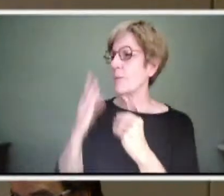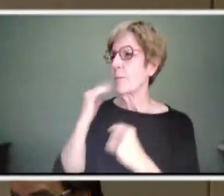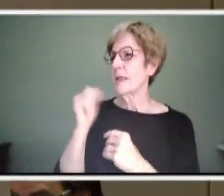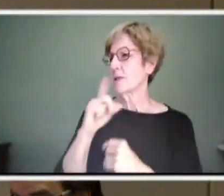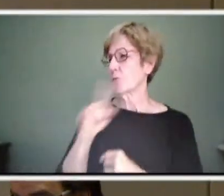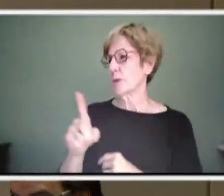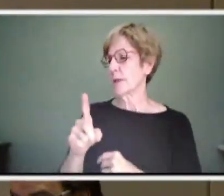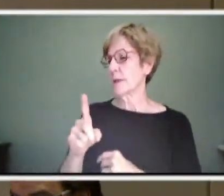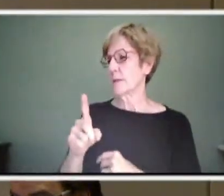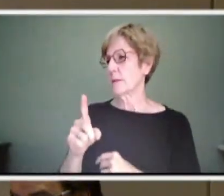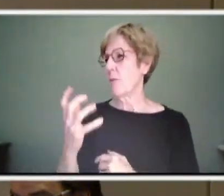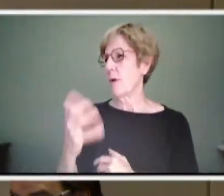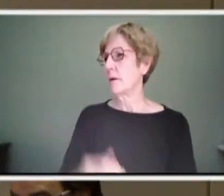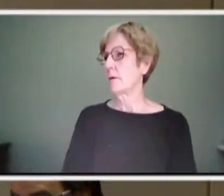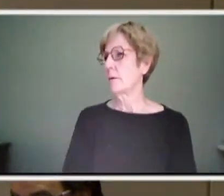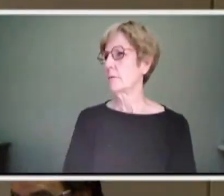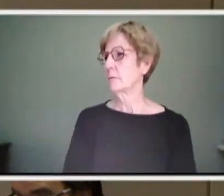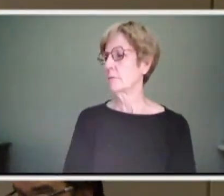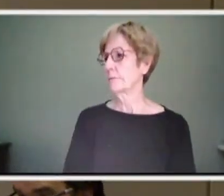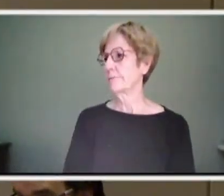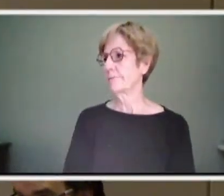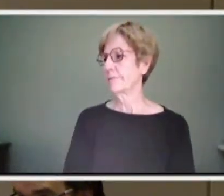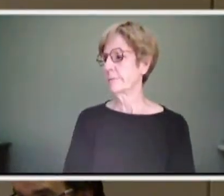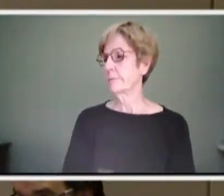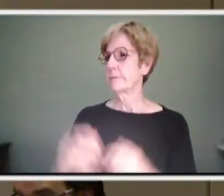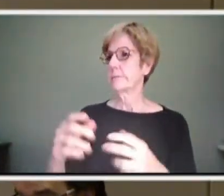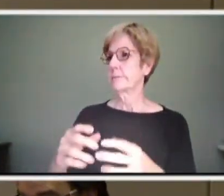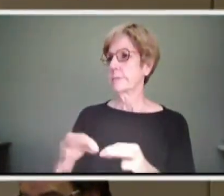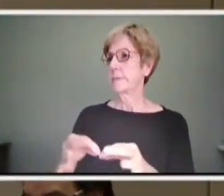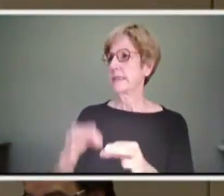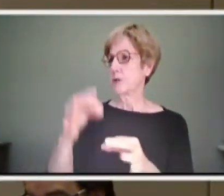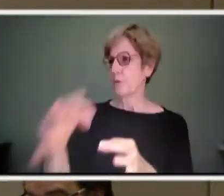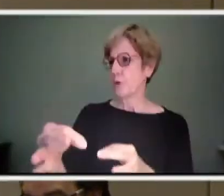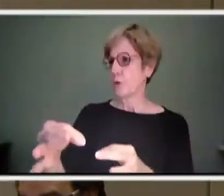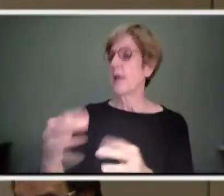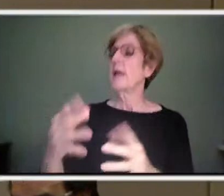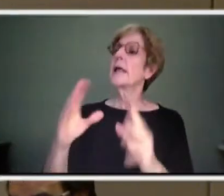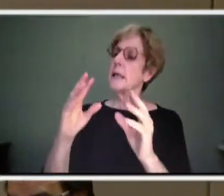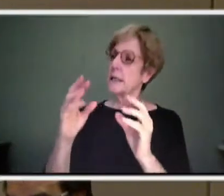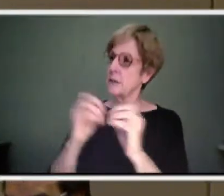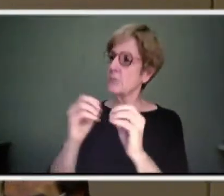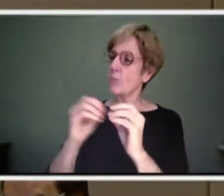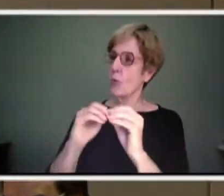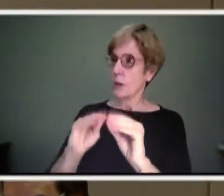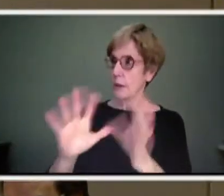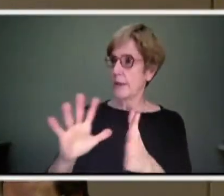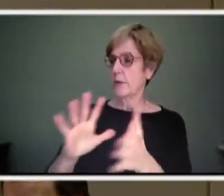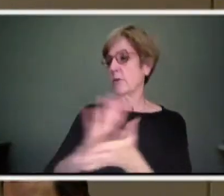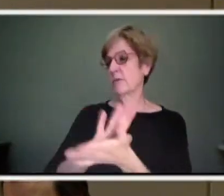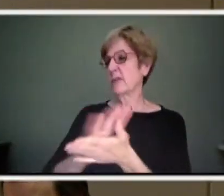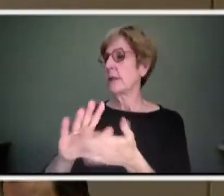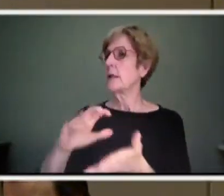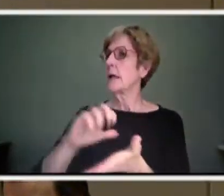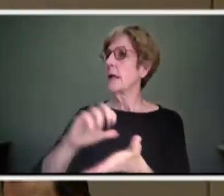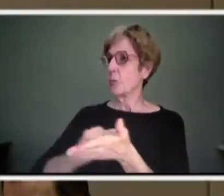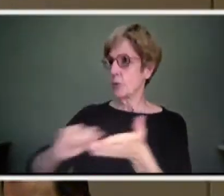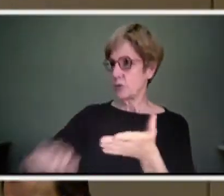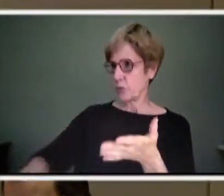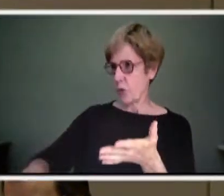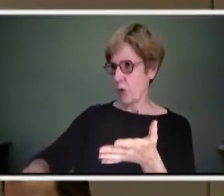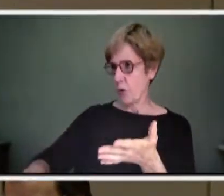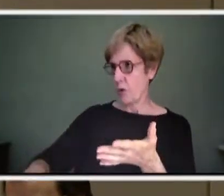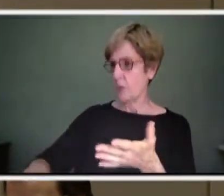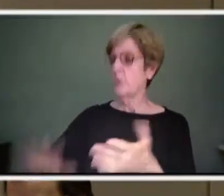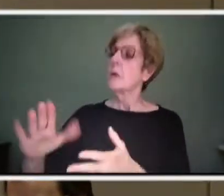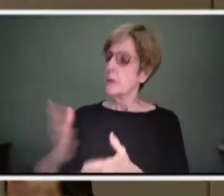seeking an opposite result. So it would be cleaner if you withdraw, if you continue with the substitute